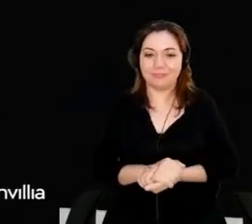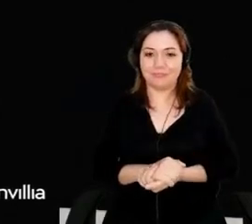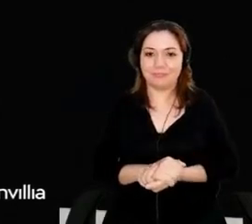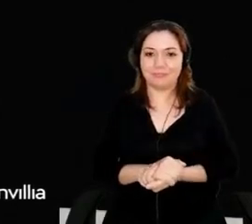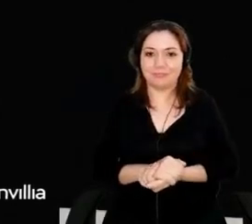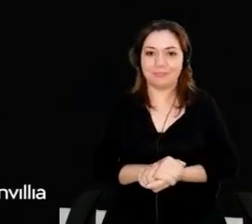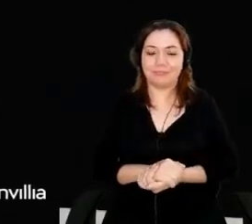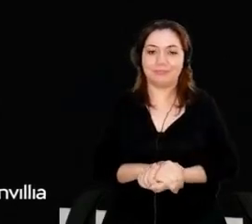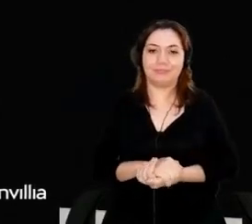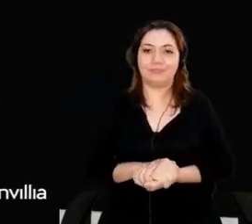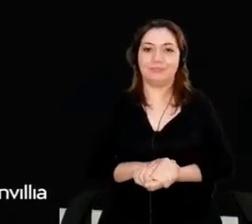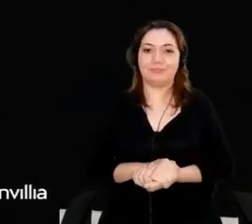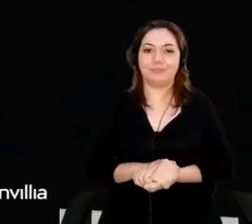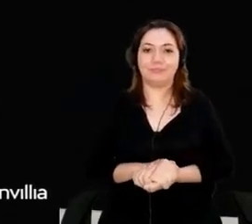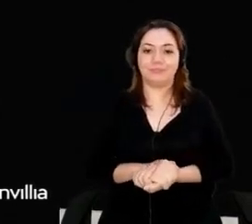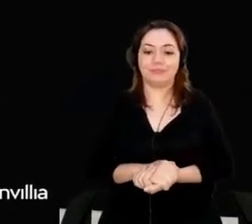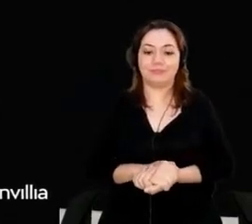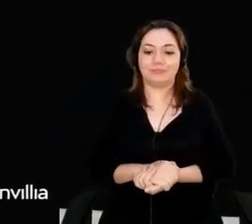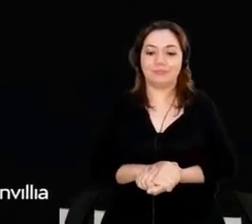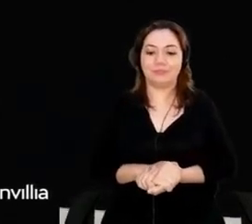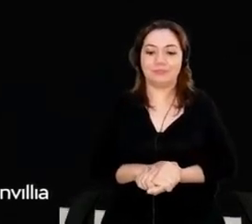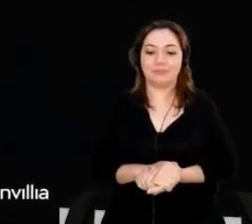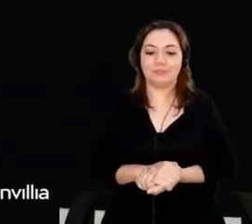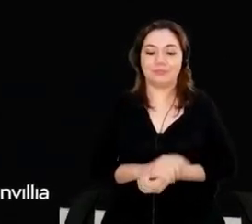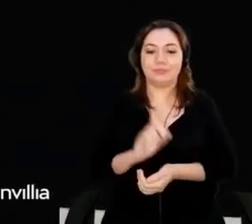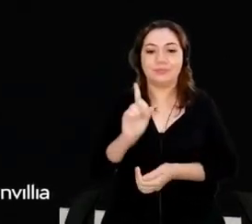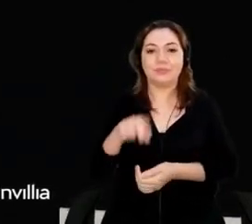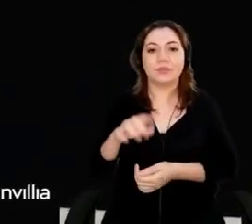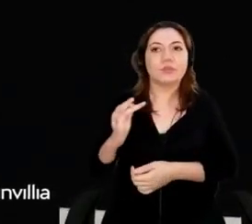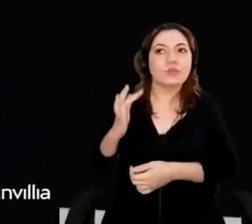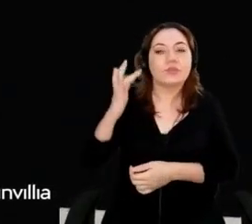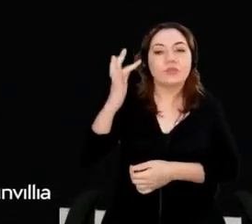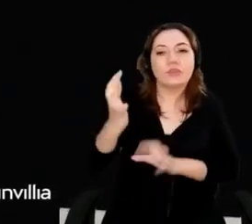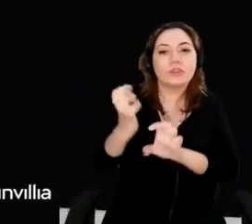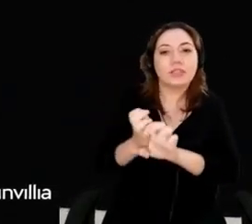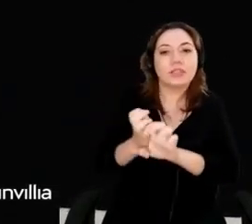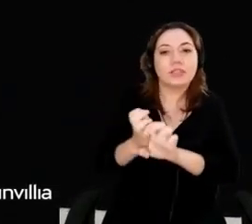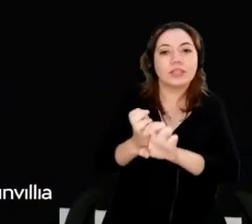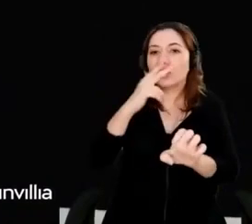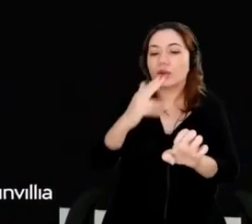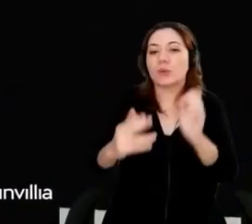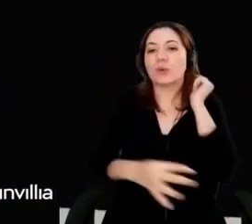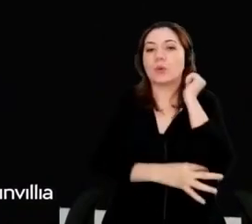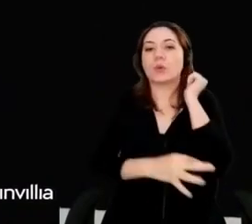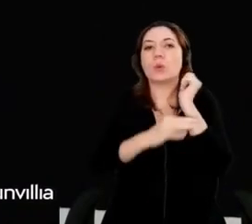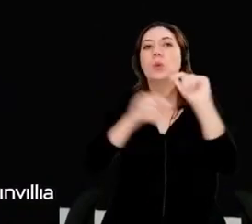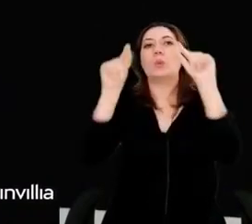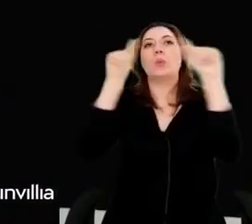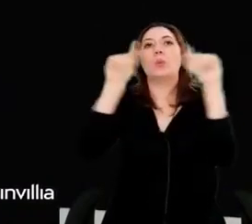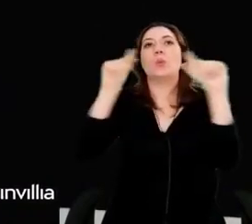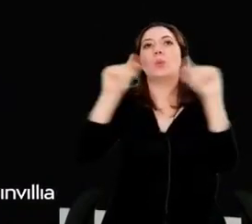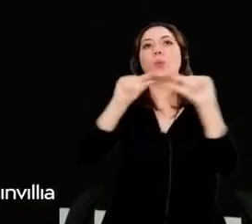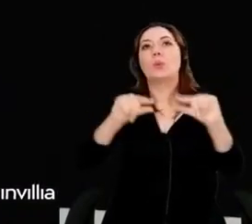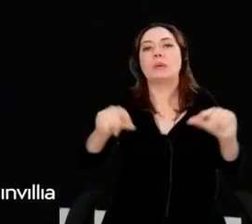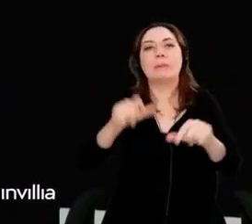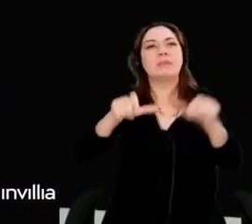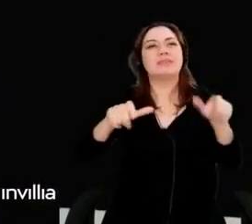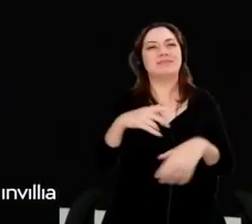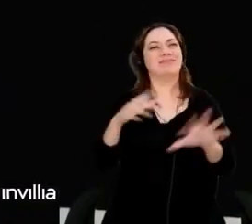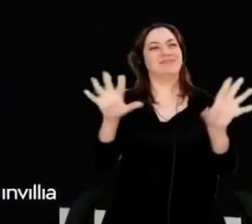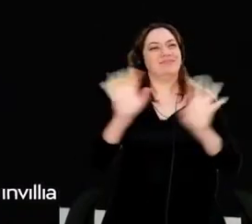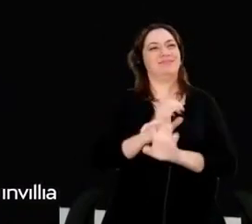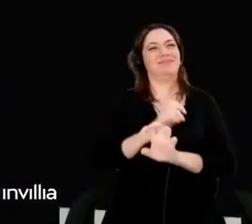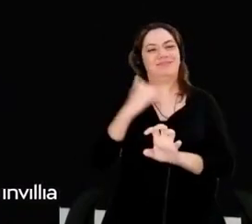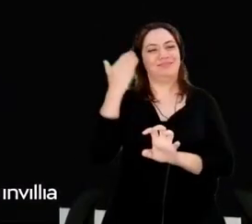The future of engineering is not 100,000 lines of code that nobody understands. It is visual. It is